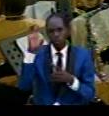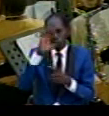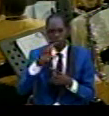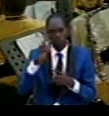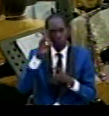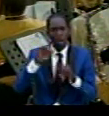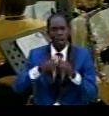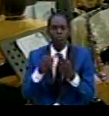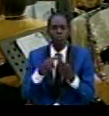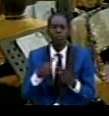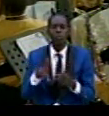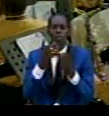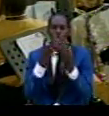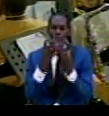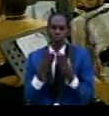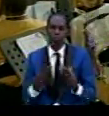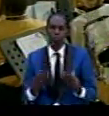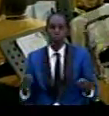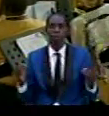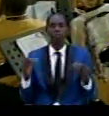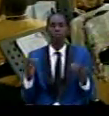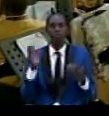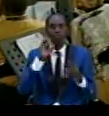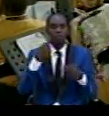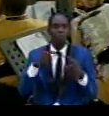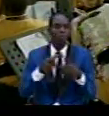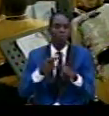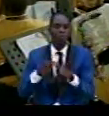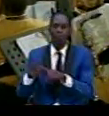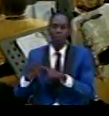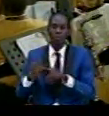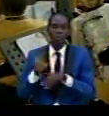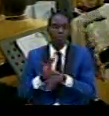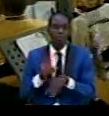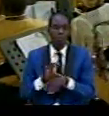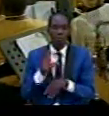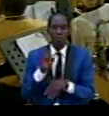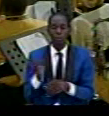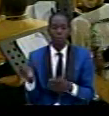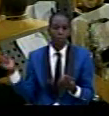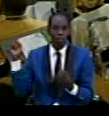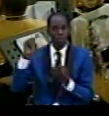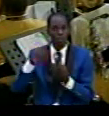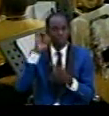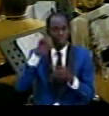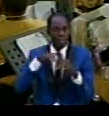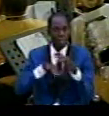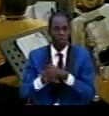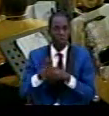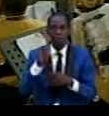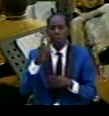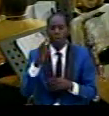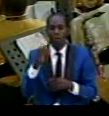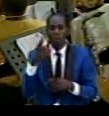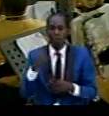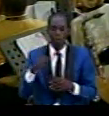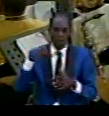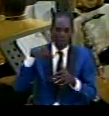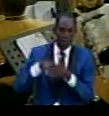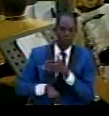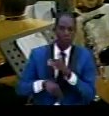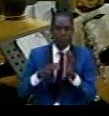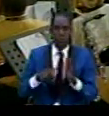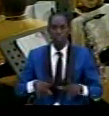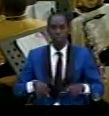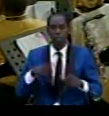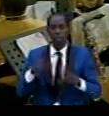solution. He has hopped from church to church until he entered one of the Deeper Life Bible Church for service.